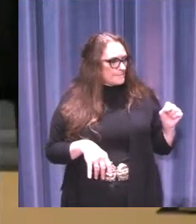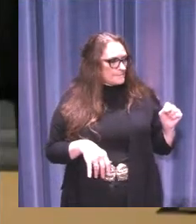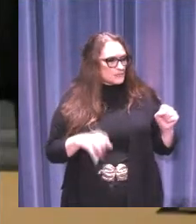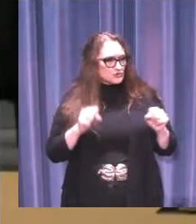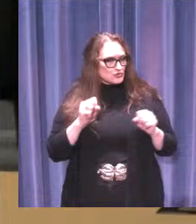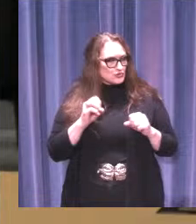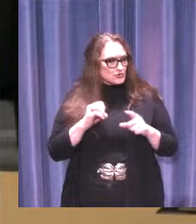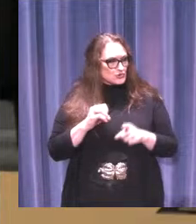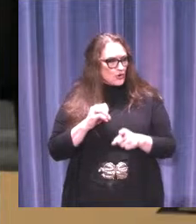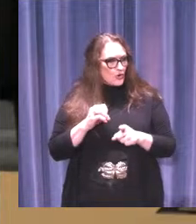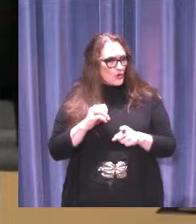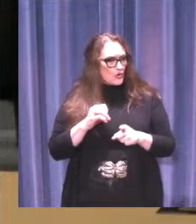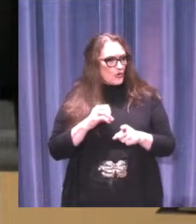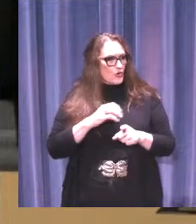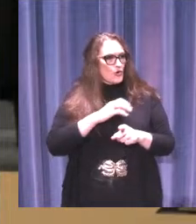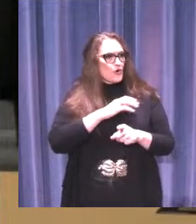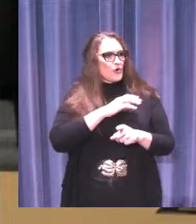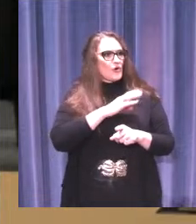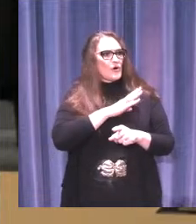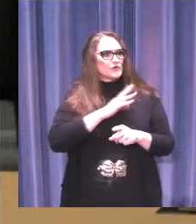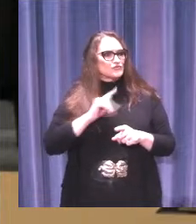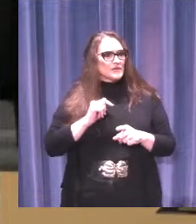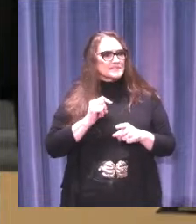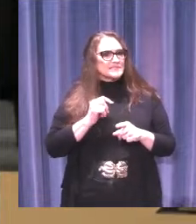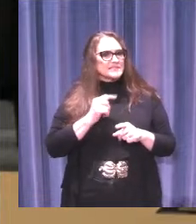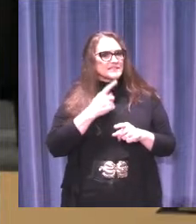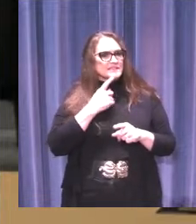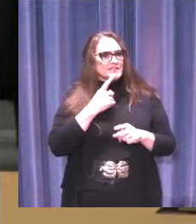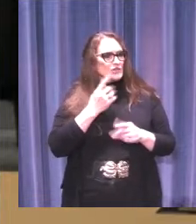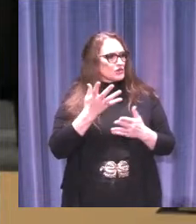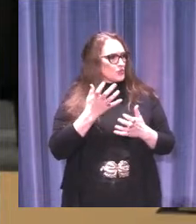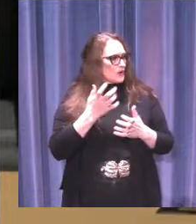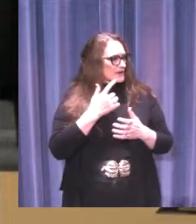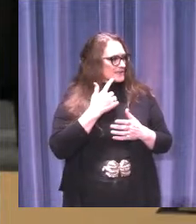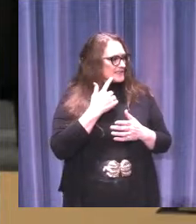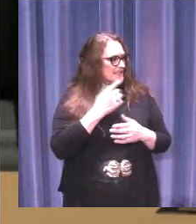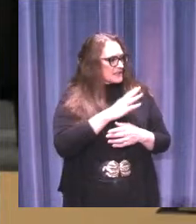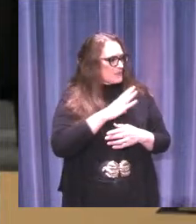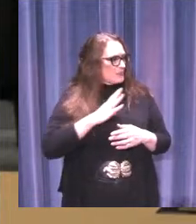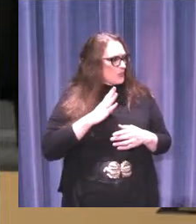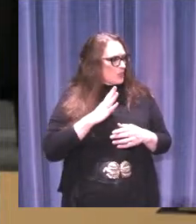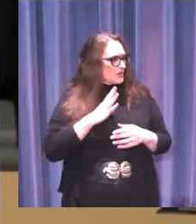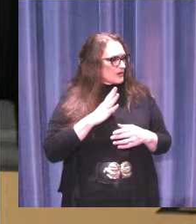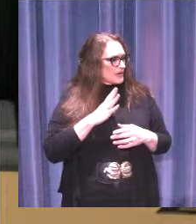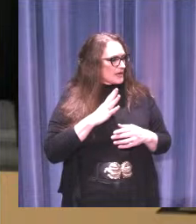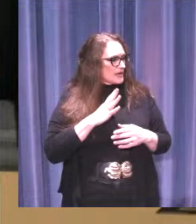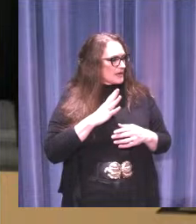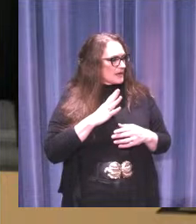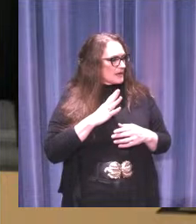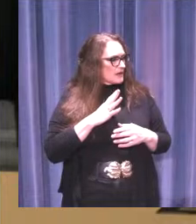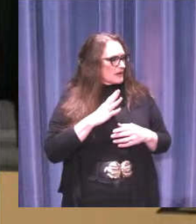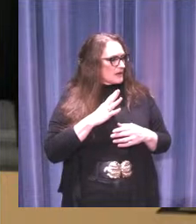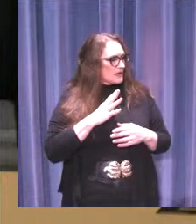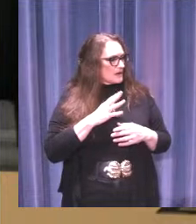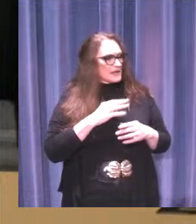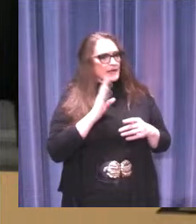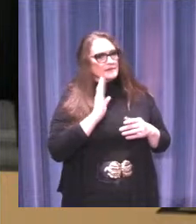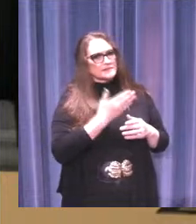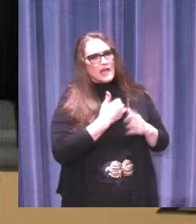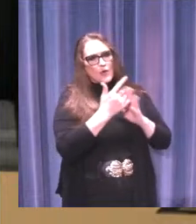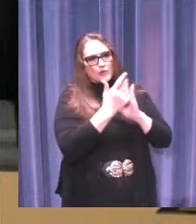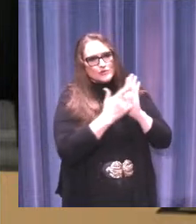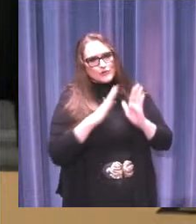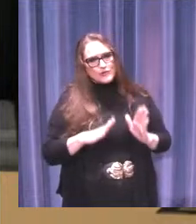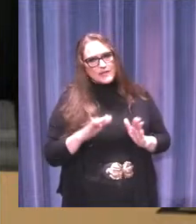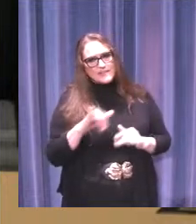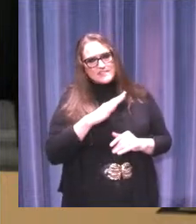So Trustee Daly moved that, would you like to say to our board attorney? Ira Borney, Our attorney, Okay. okay,